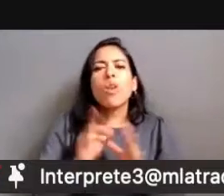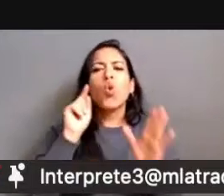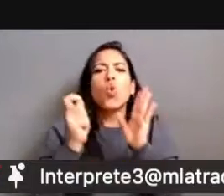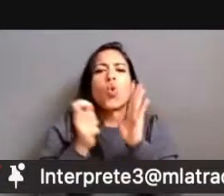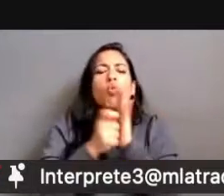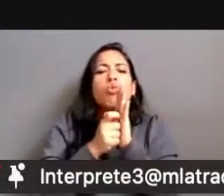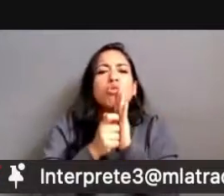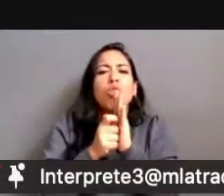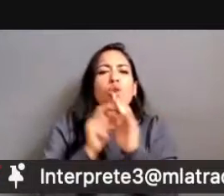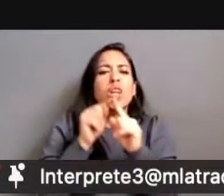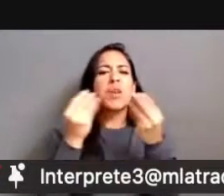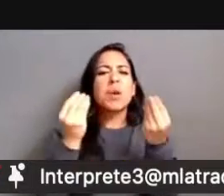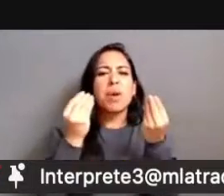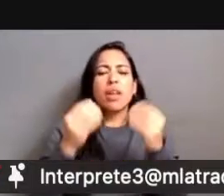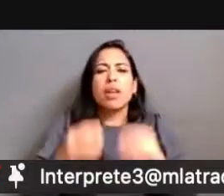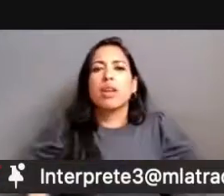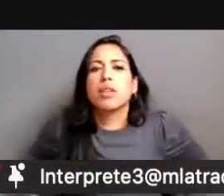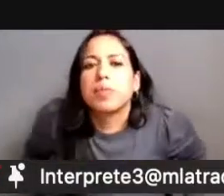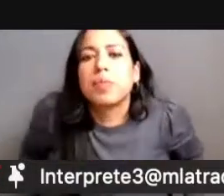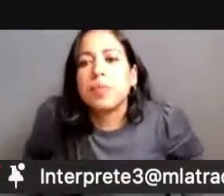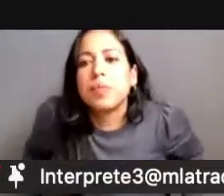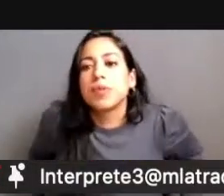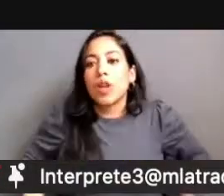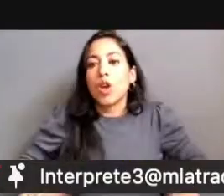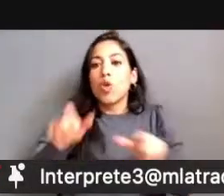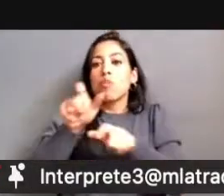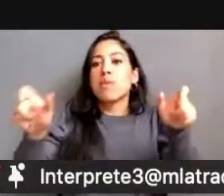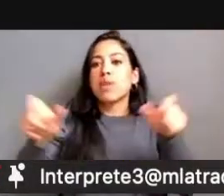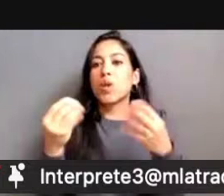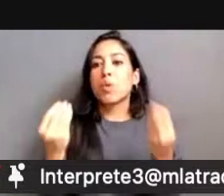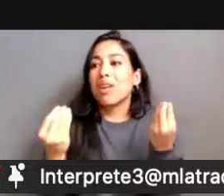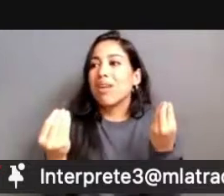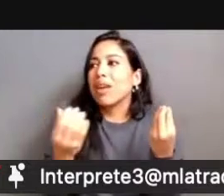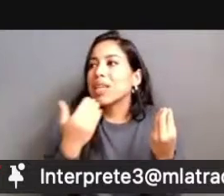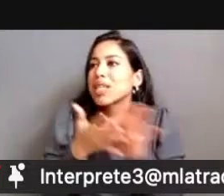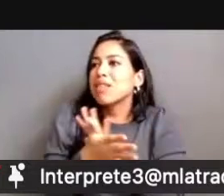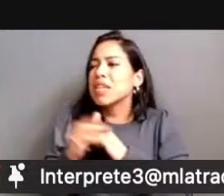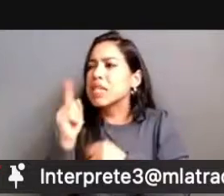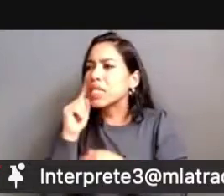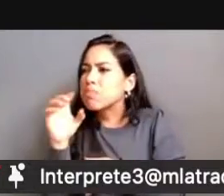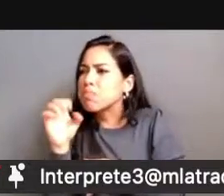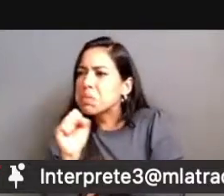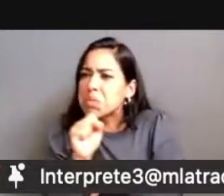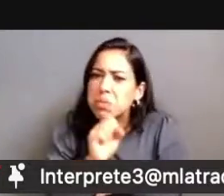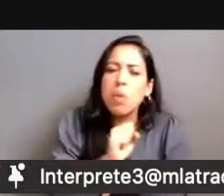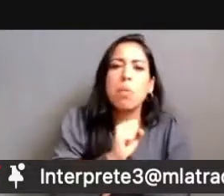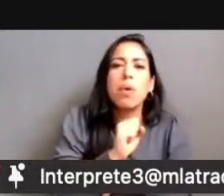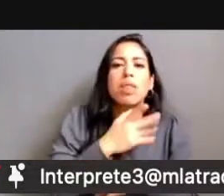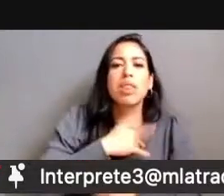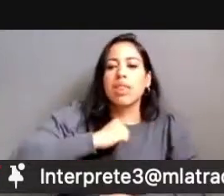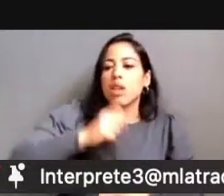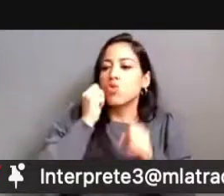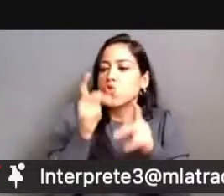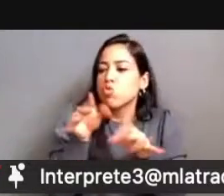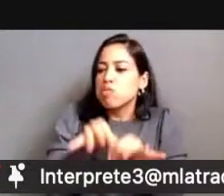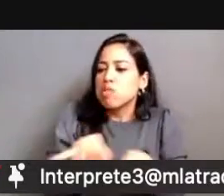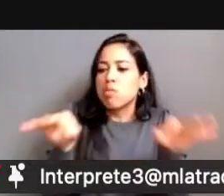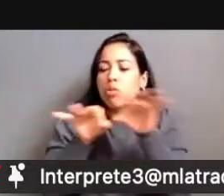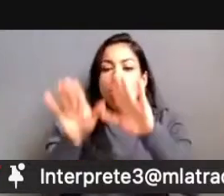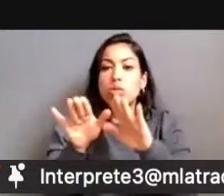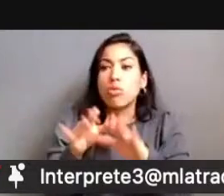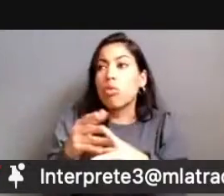this to be able to achieve collective benefits that are observant of the human rights